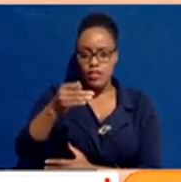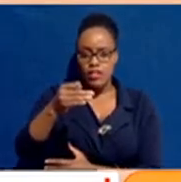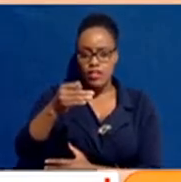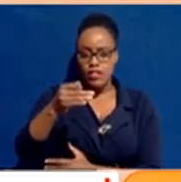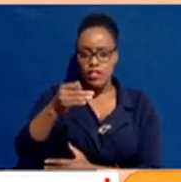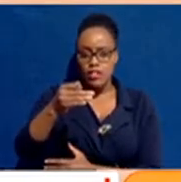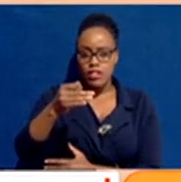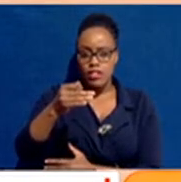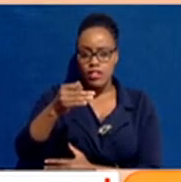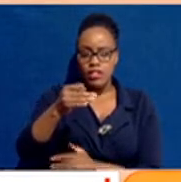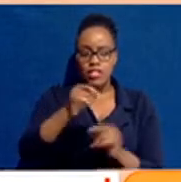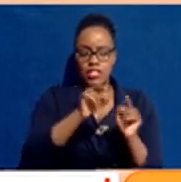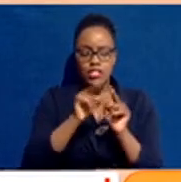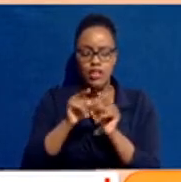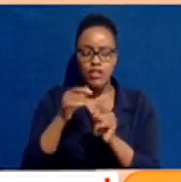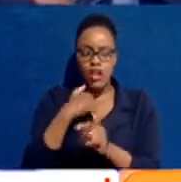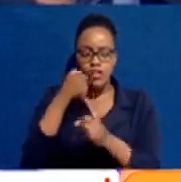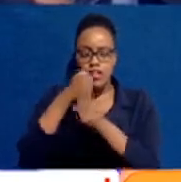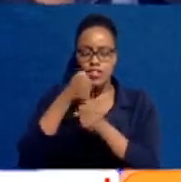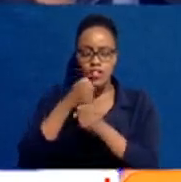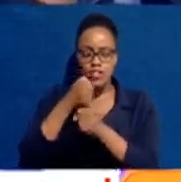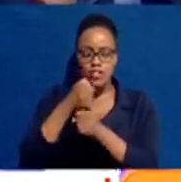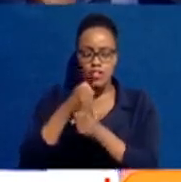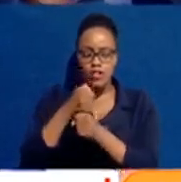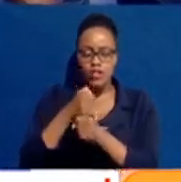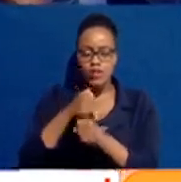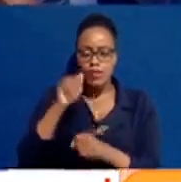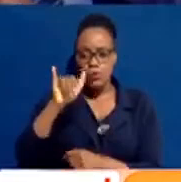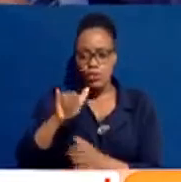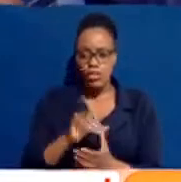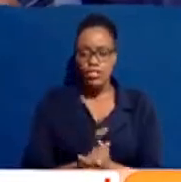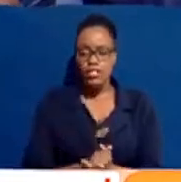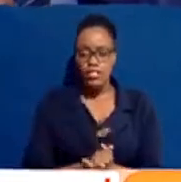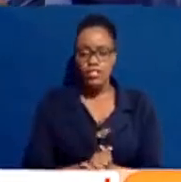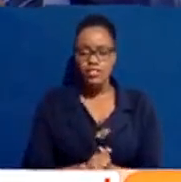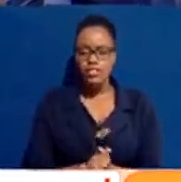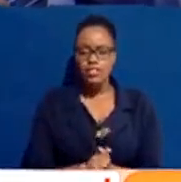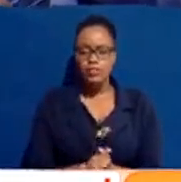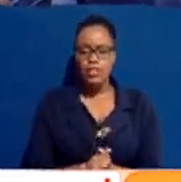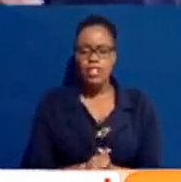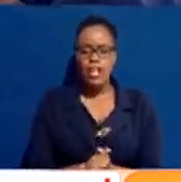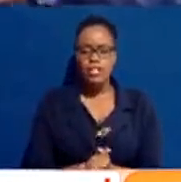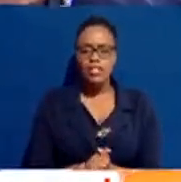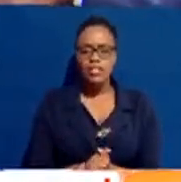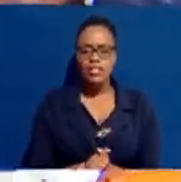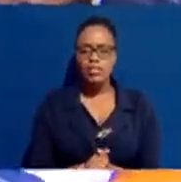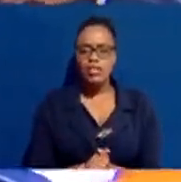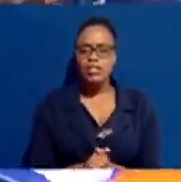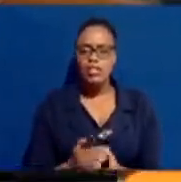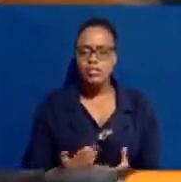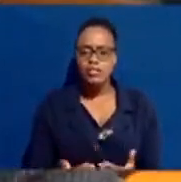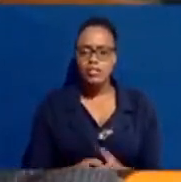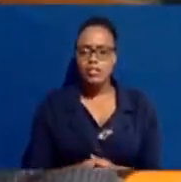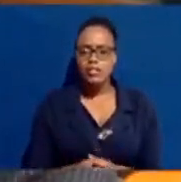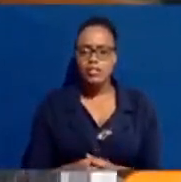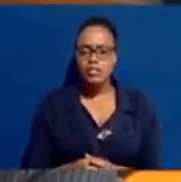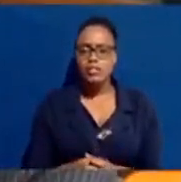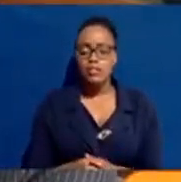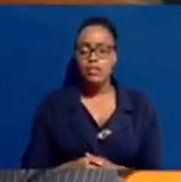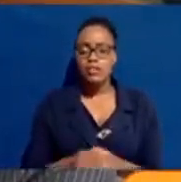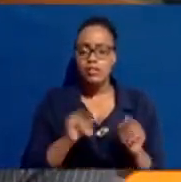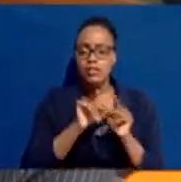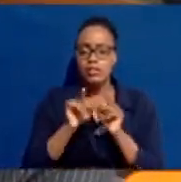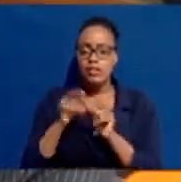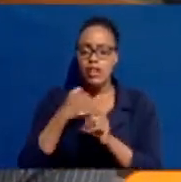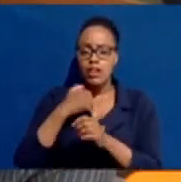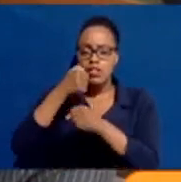and on the same or similar charges. The prosecution had made the application to withdraw the charges relating to 6 counts worth more